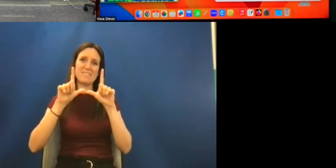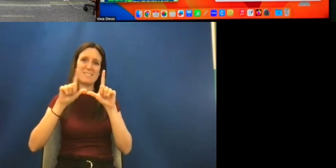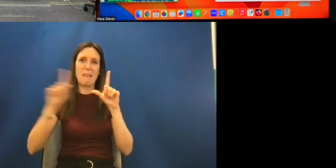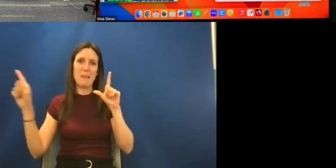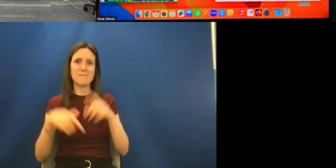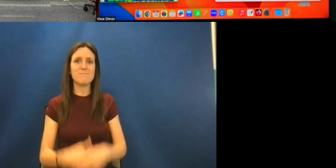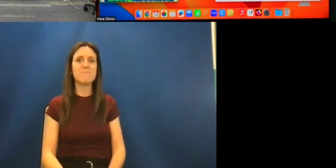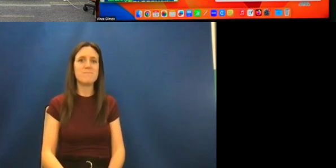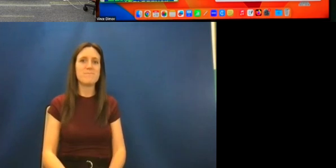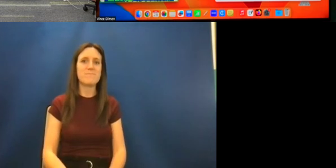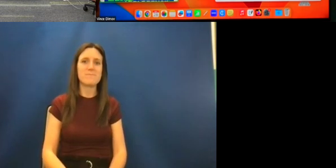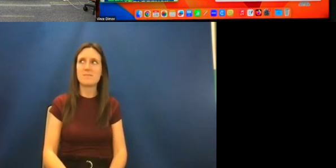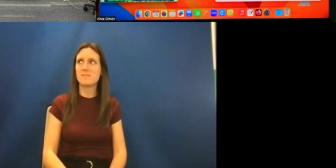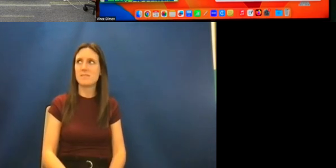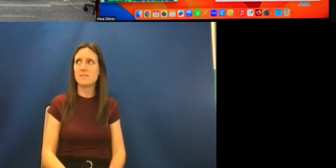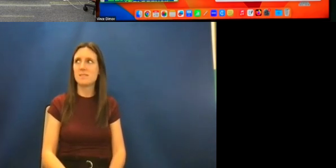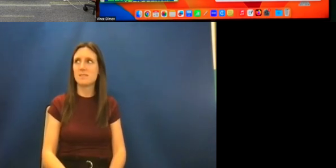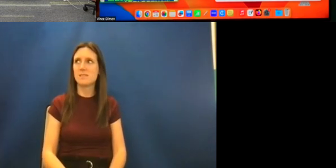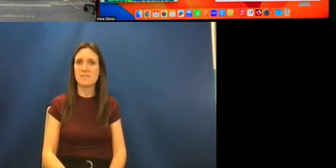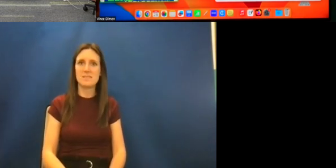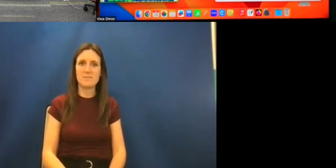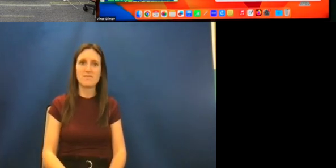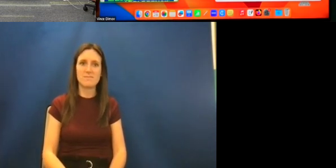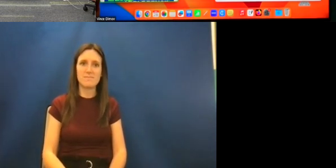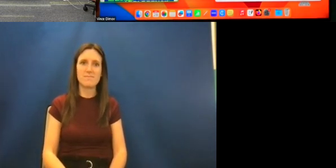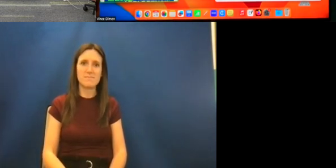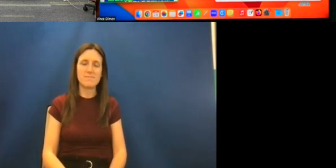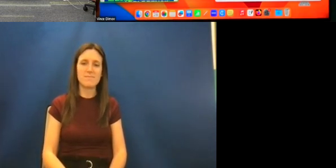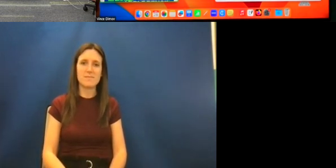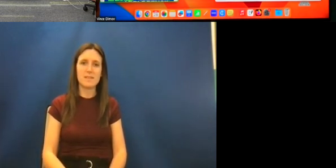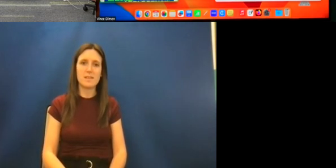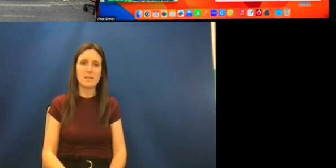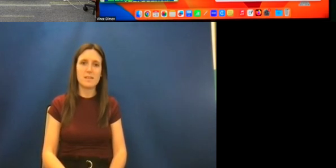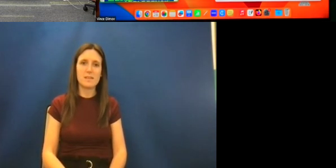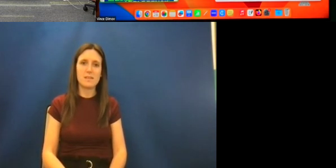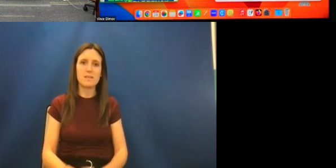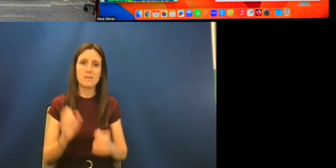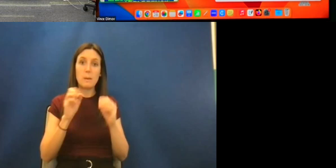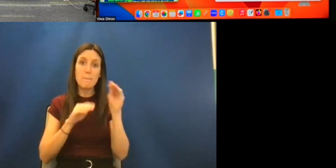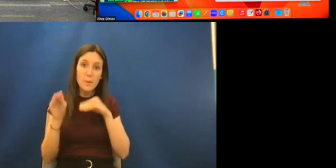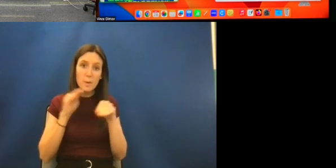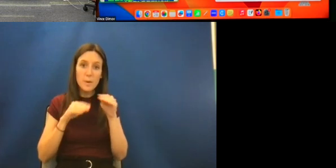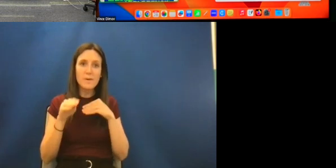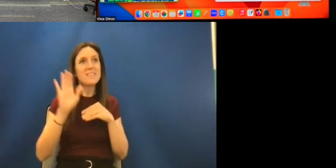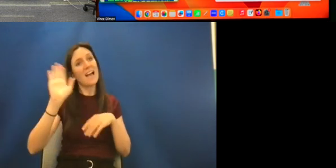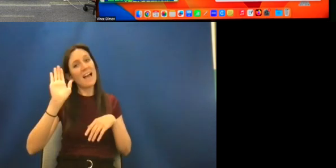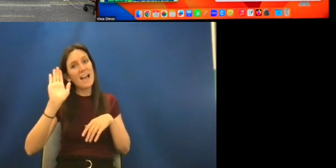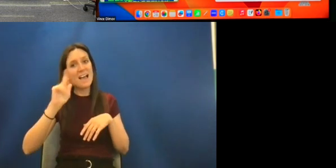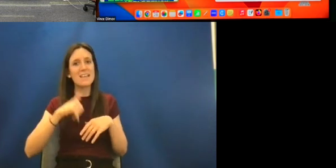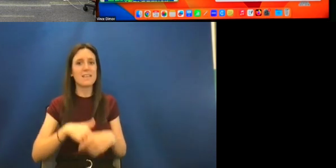Sorry, I didn't mean to put you on the spot. I'm just trying to show you what you can do. Anyway, do you see that? You can just like move them around. Hello,